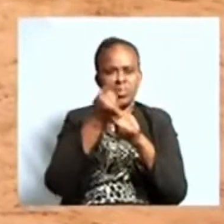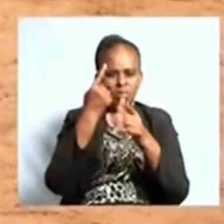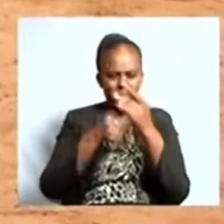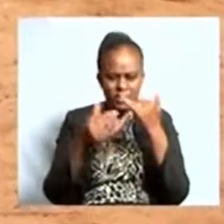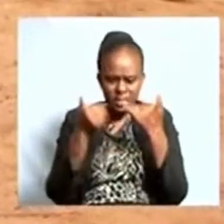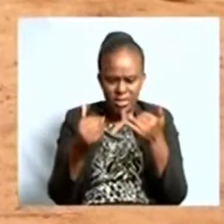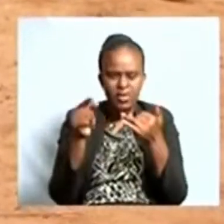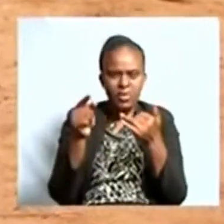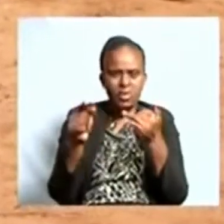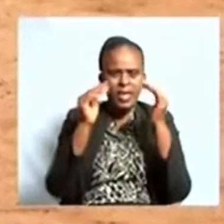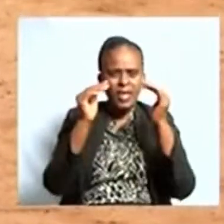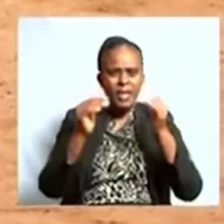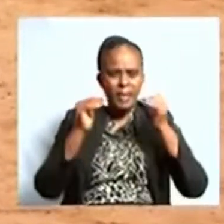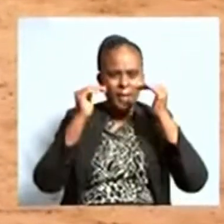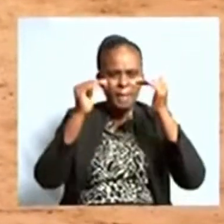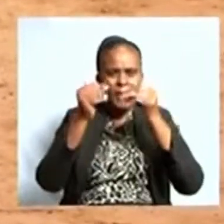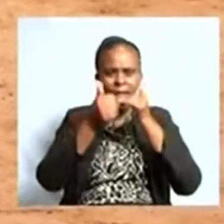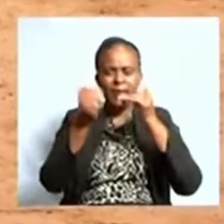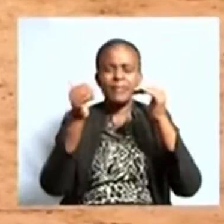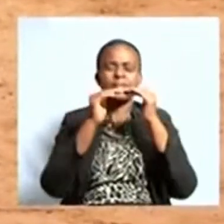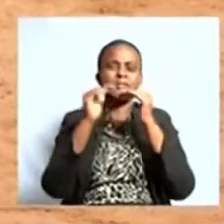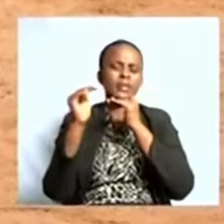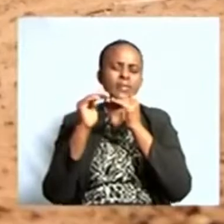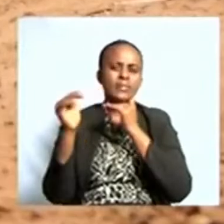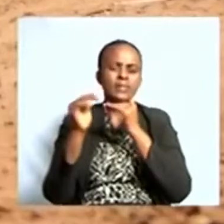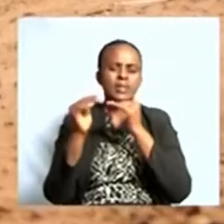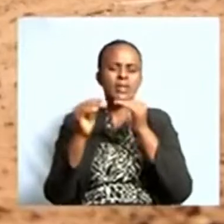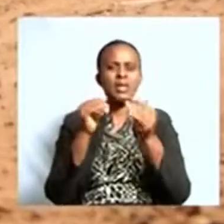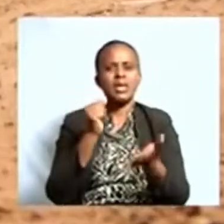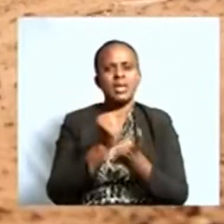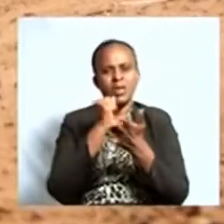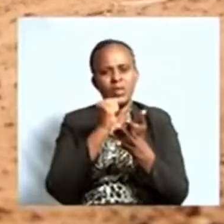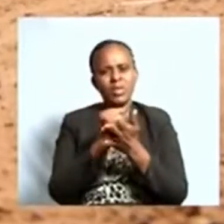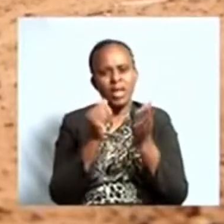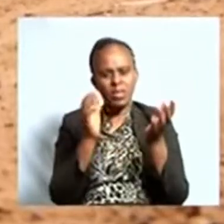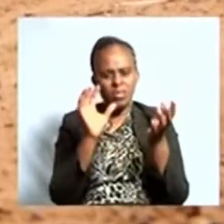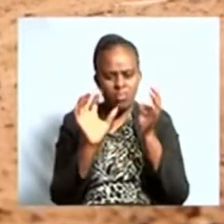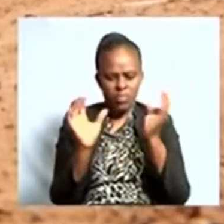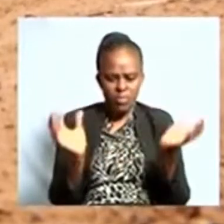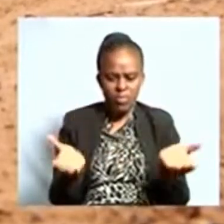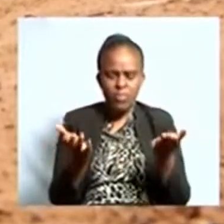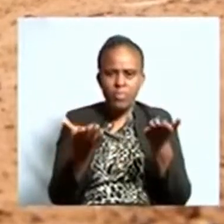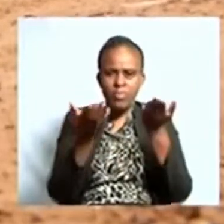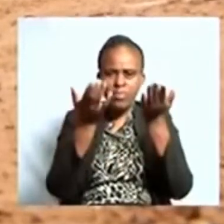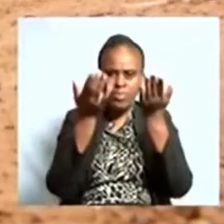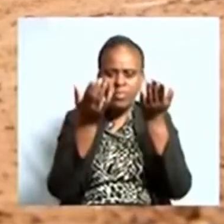is to another level. Vakaigrade chabe, or at least